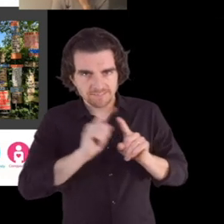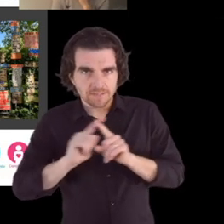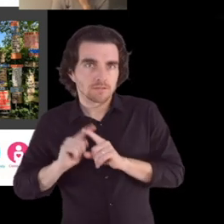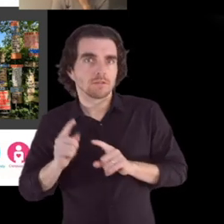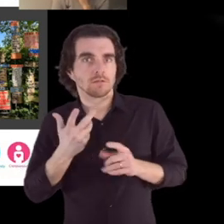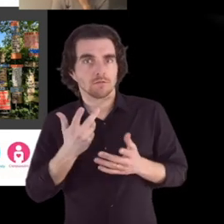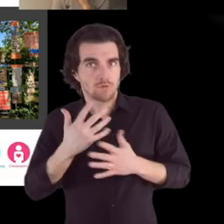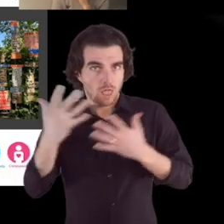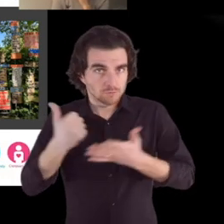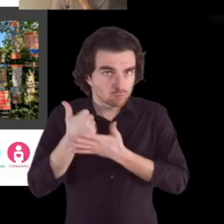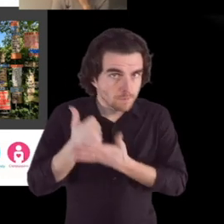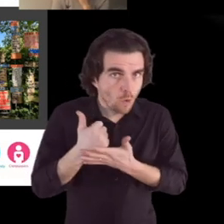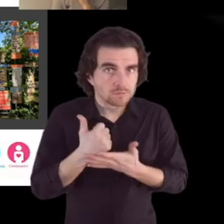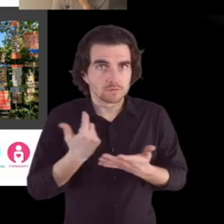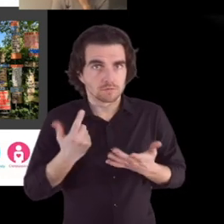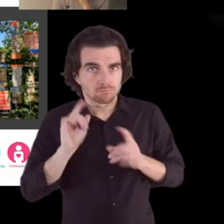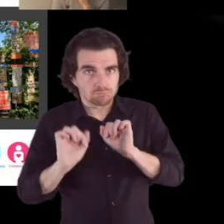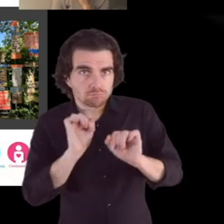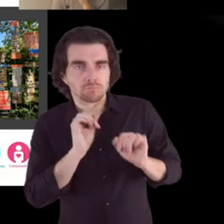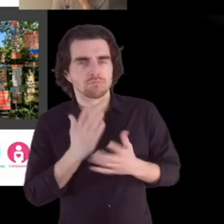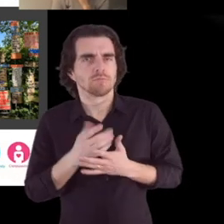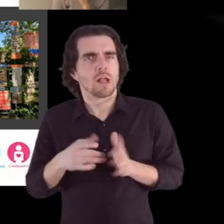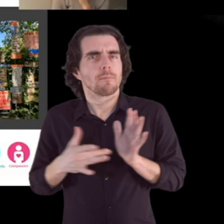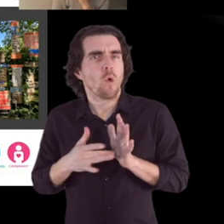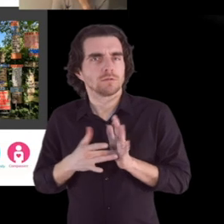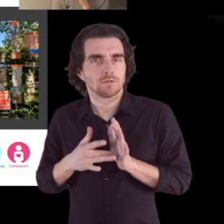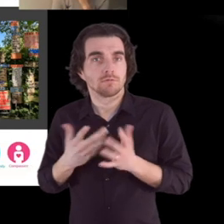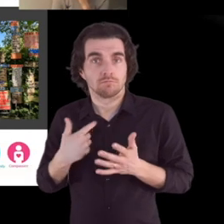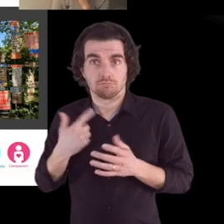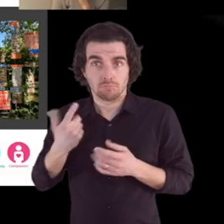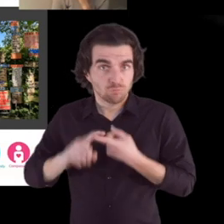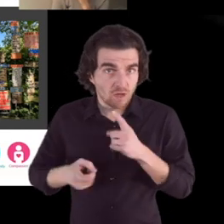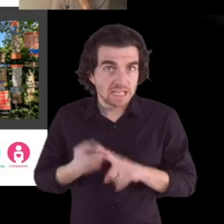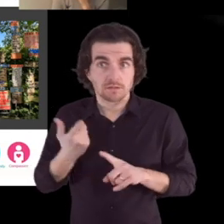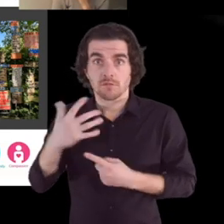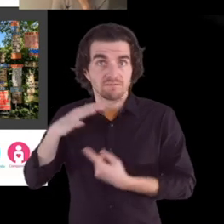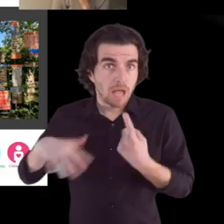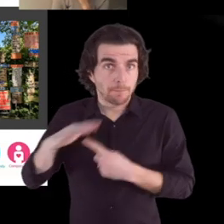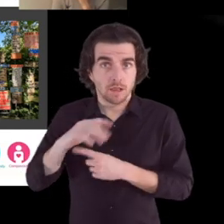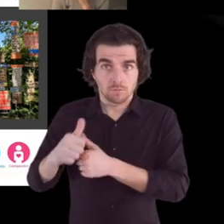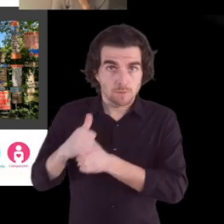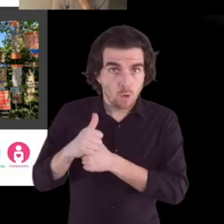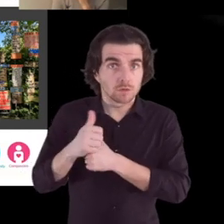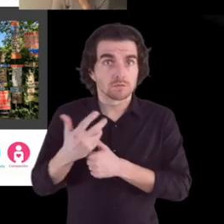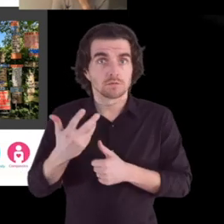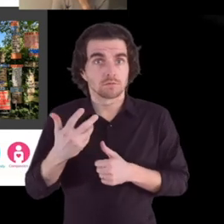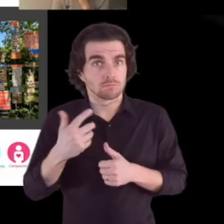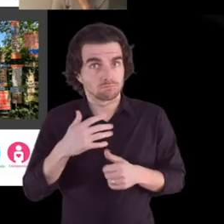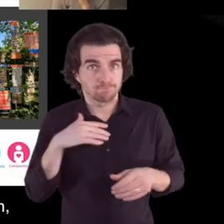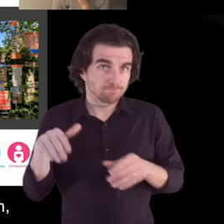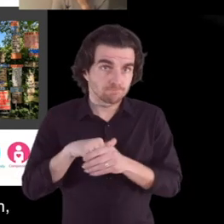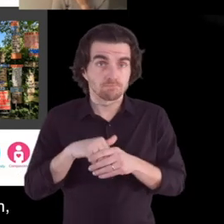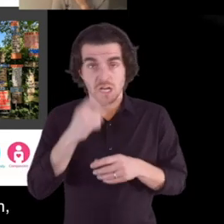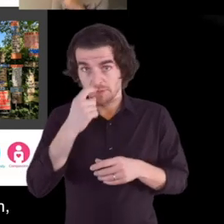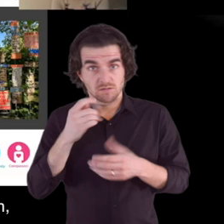factors. So it may be how much support we have at the time, and that's really important. If we have our friends and family supporting us and we feel well connected,